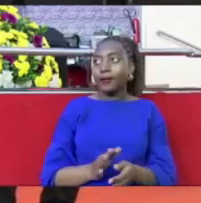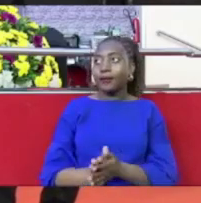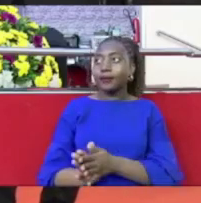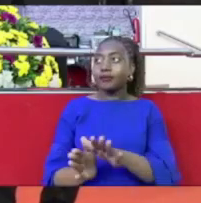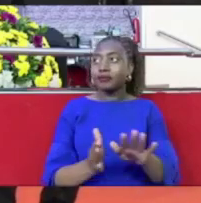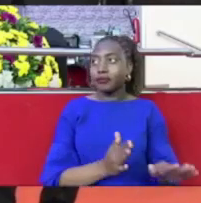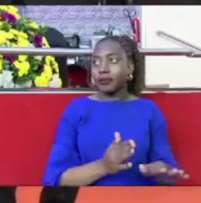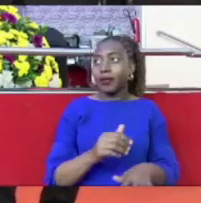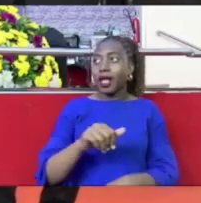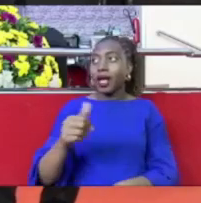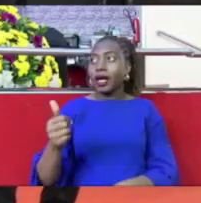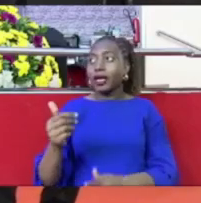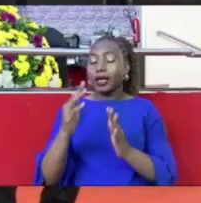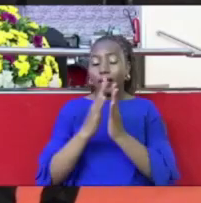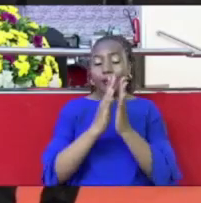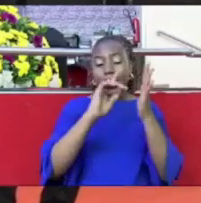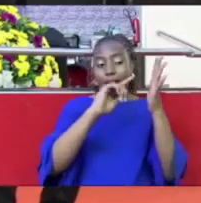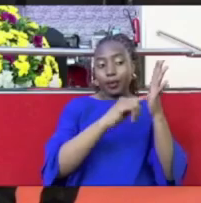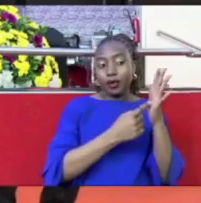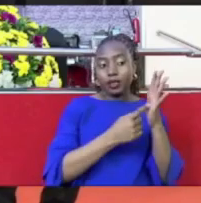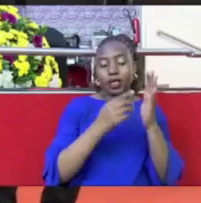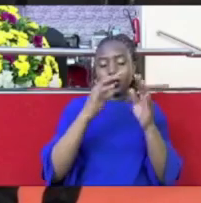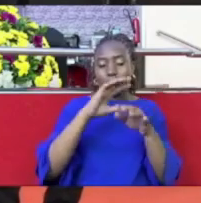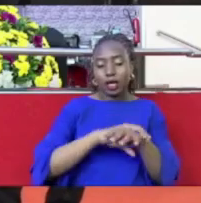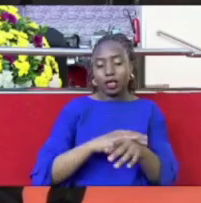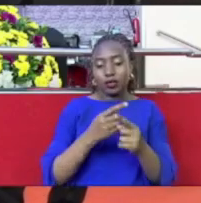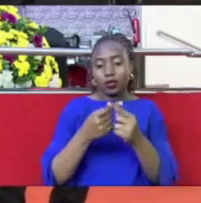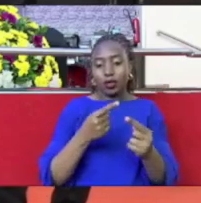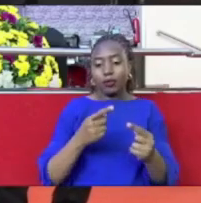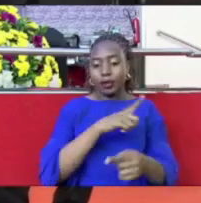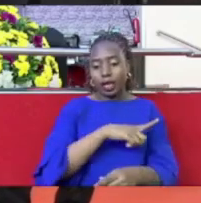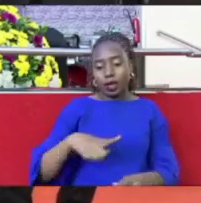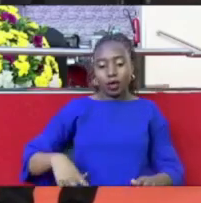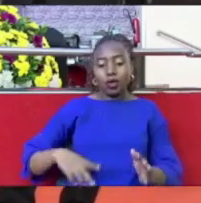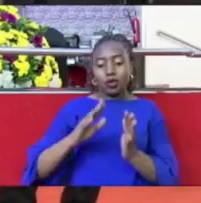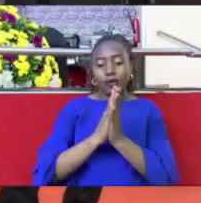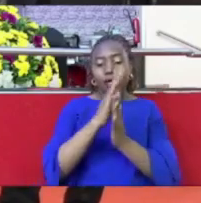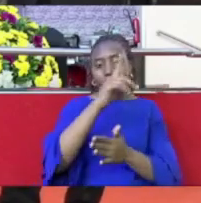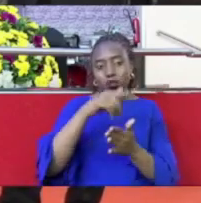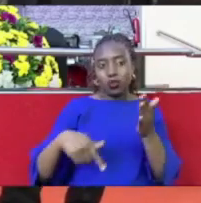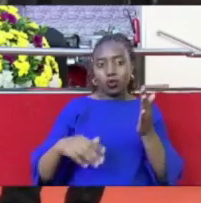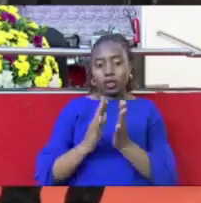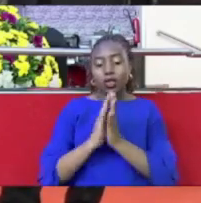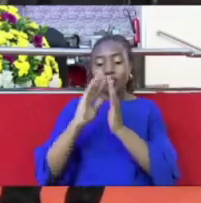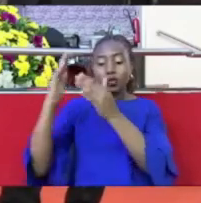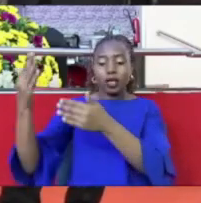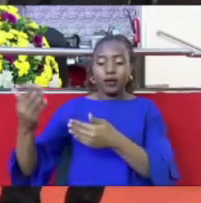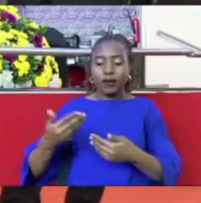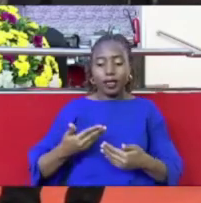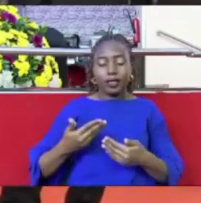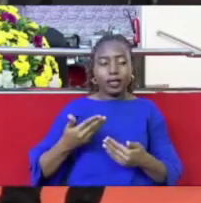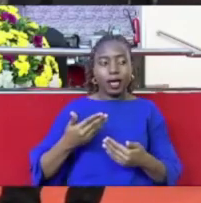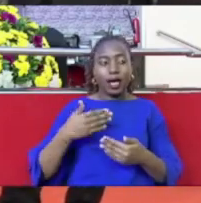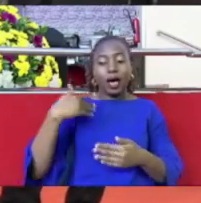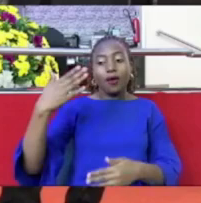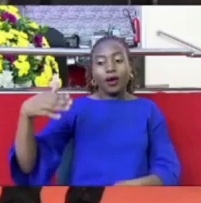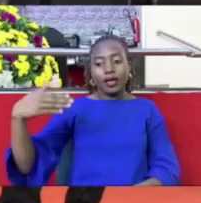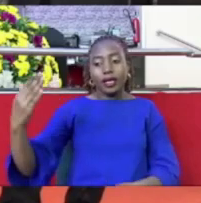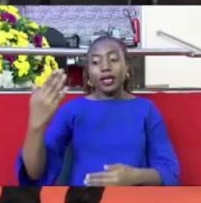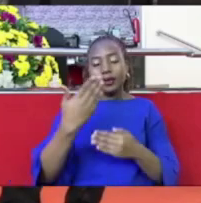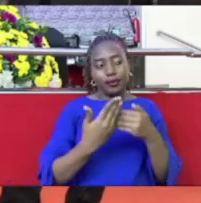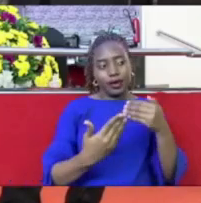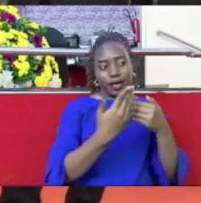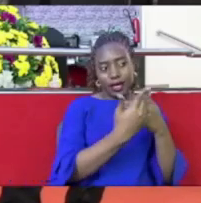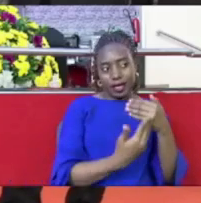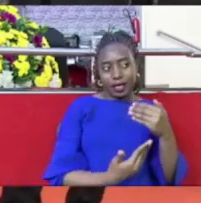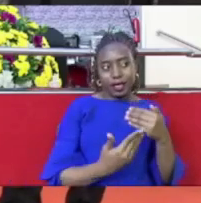is, hoja nyingine ni, give us our daily bread. Tupe riziki ya kila siku. When you are talking about